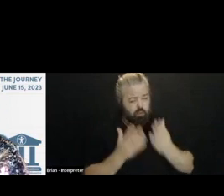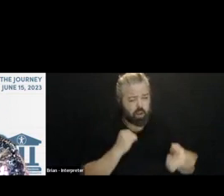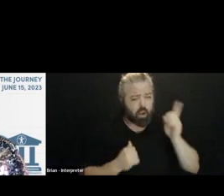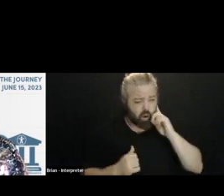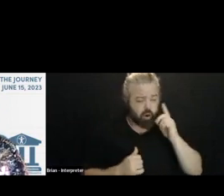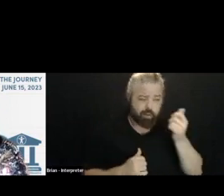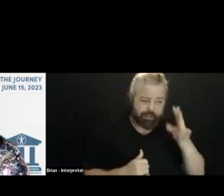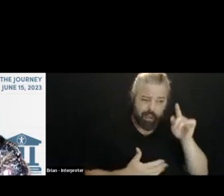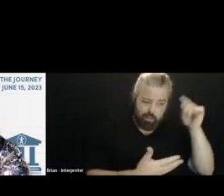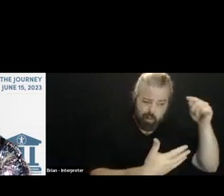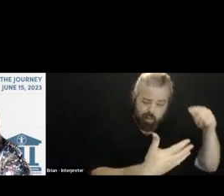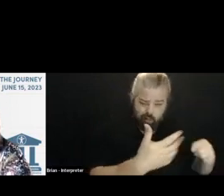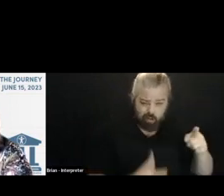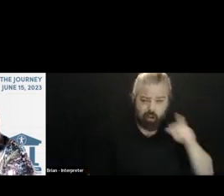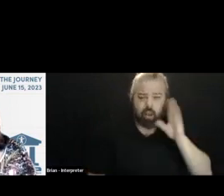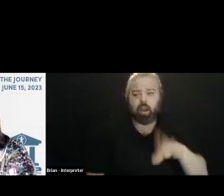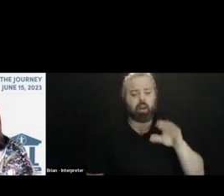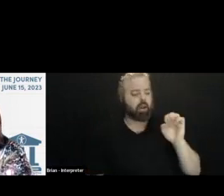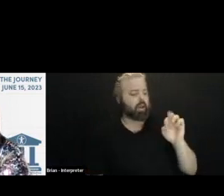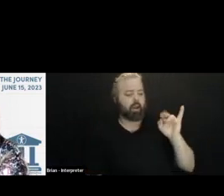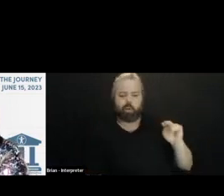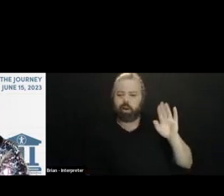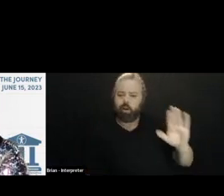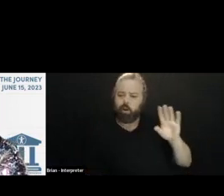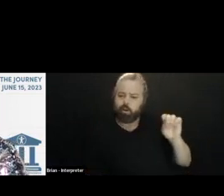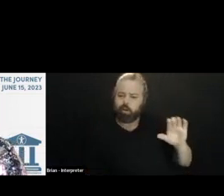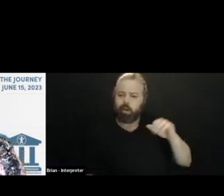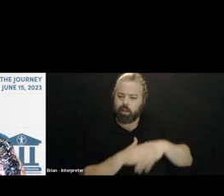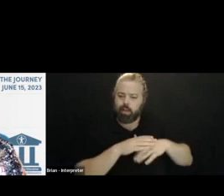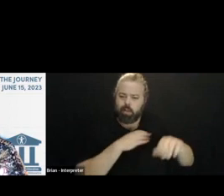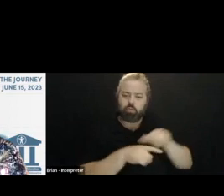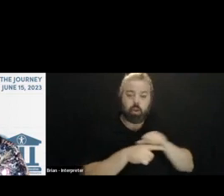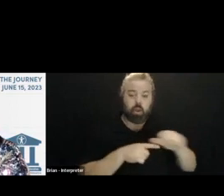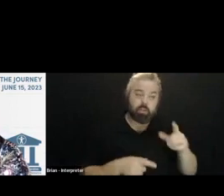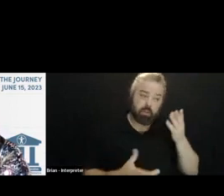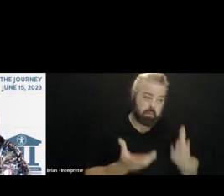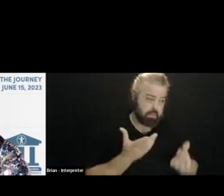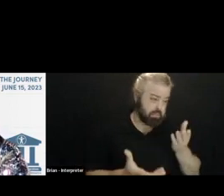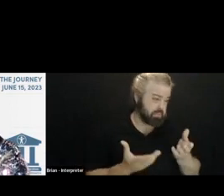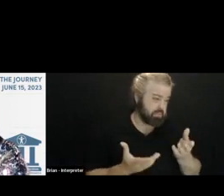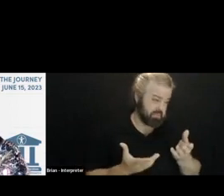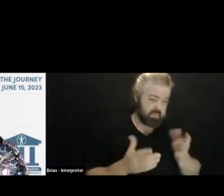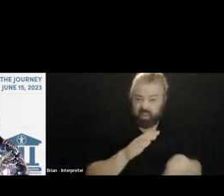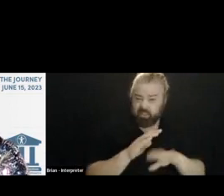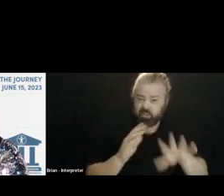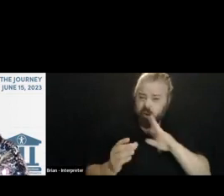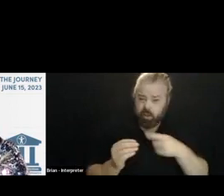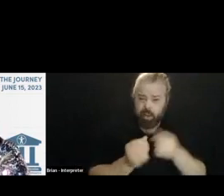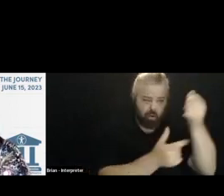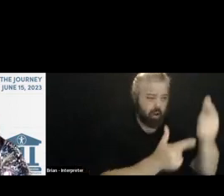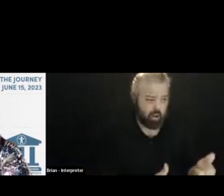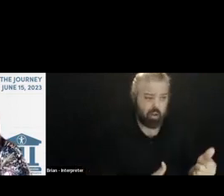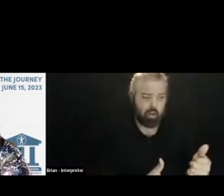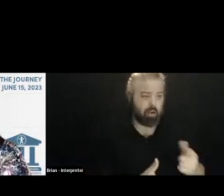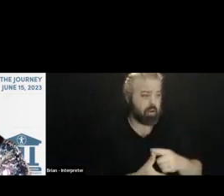bullet points. I know Erin and her document accessibility training talked about pretty much all of these in some way: the heading structure, missing alt text,